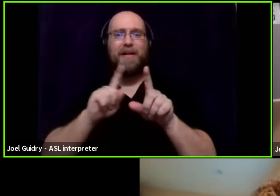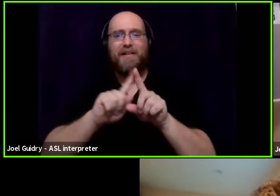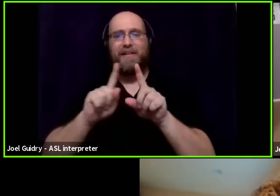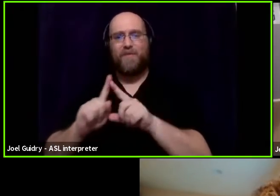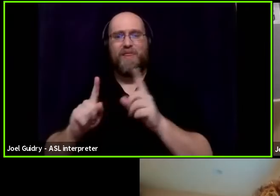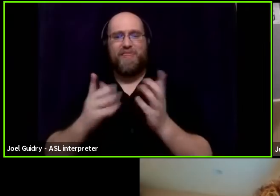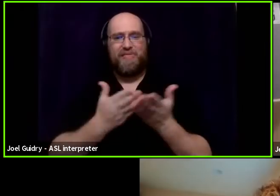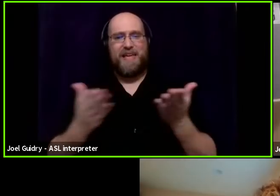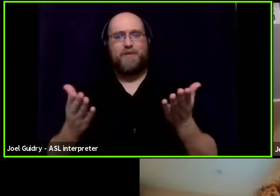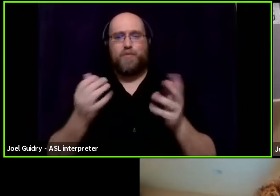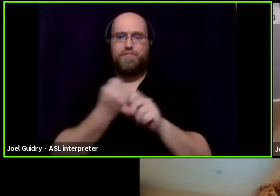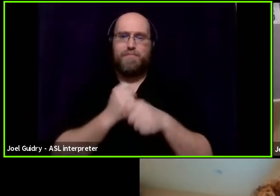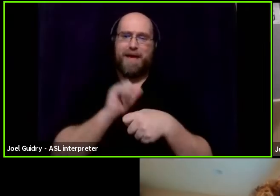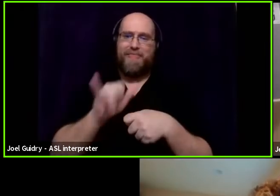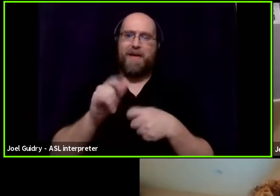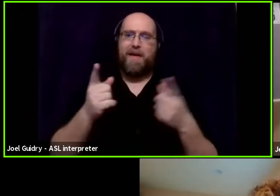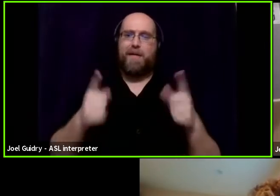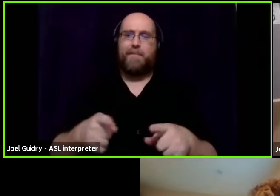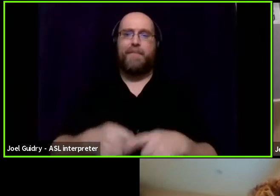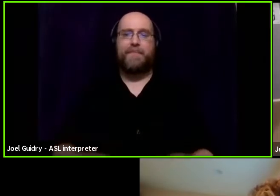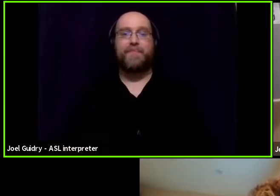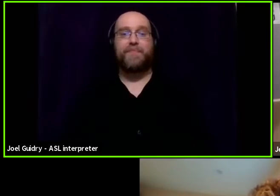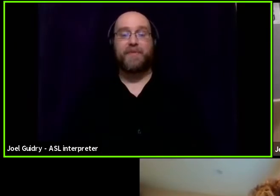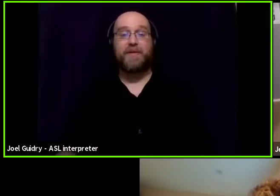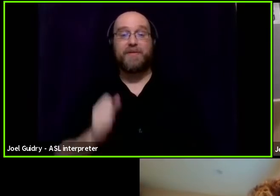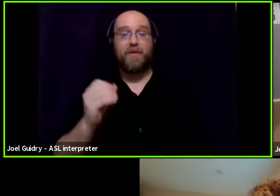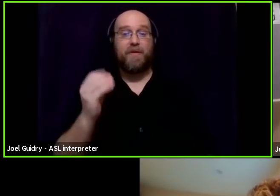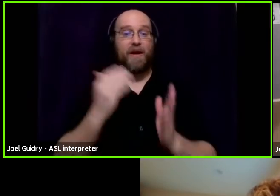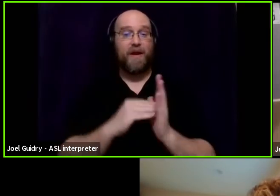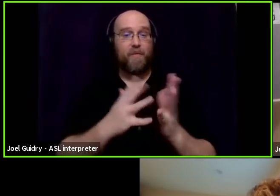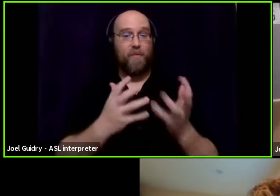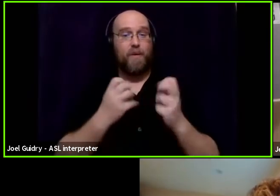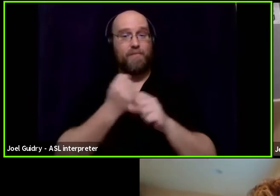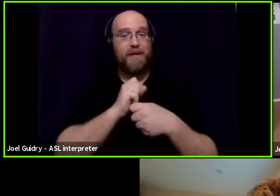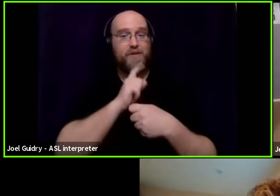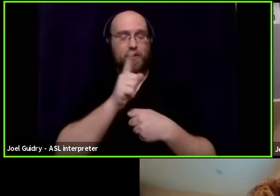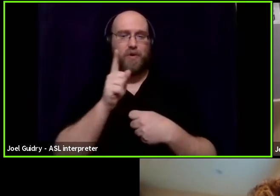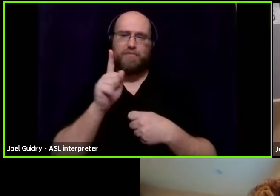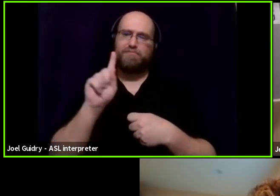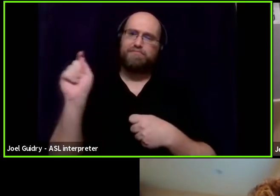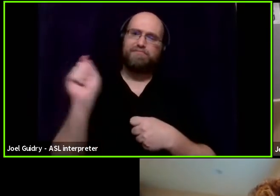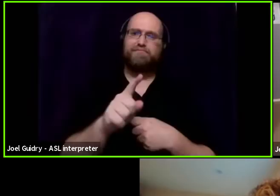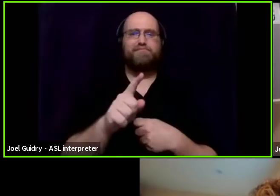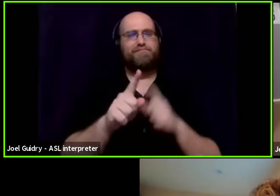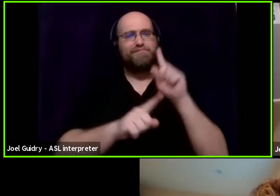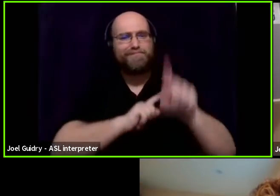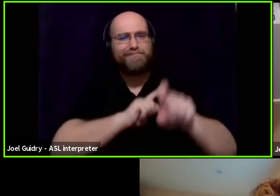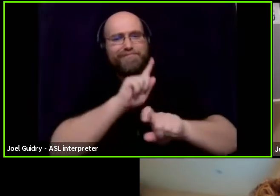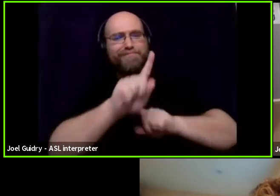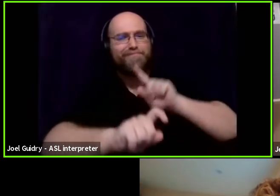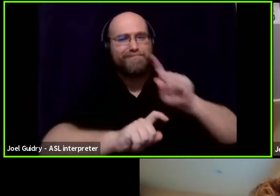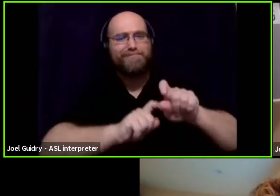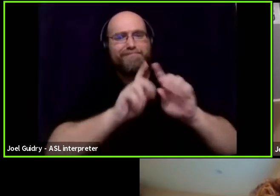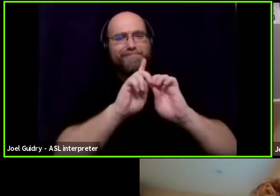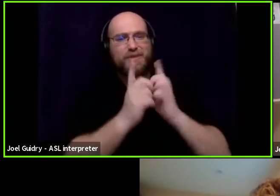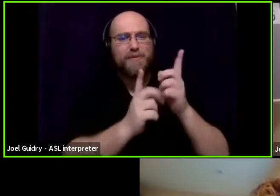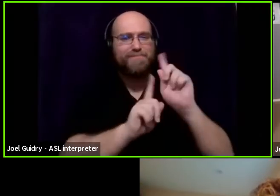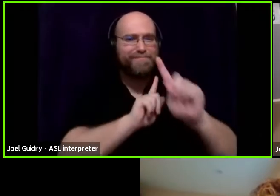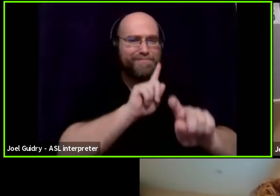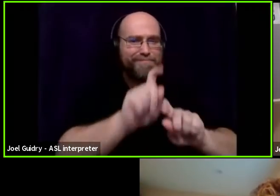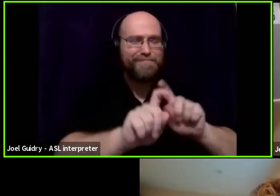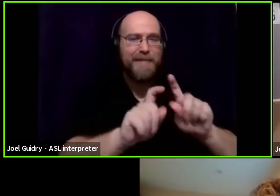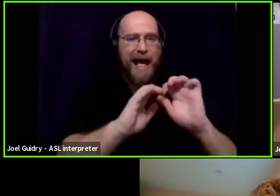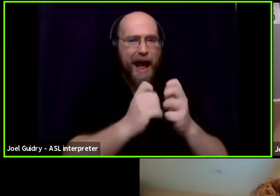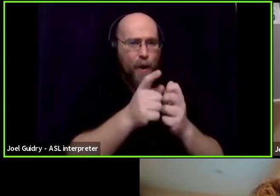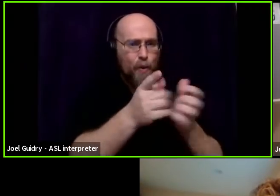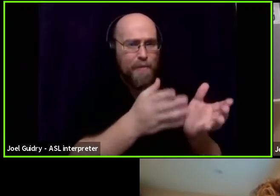So again, we want to make sure we're asking the district lots of questions. How are they planning on making these